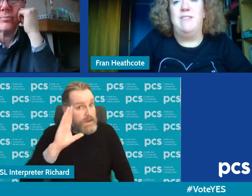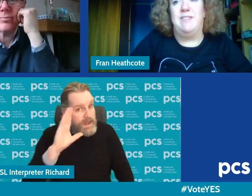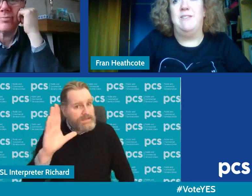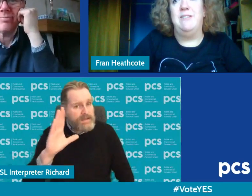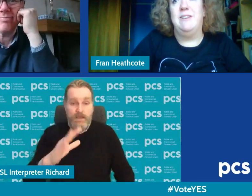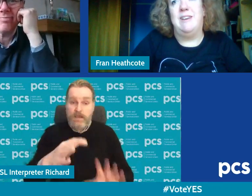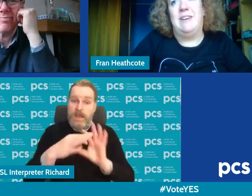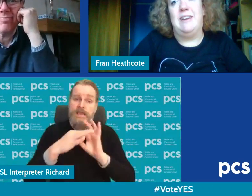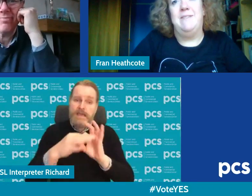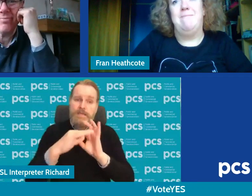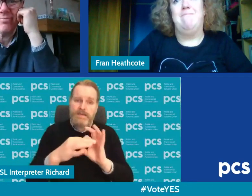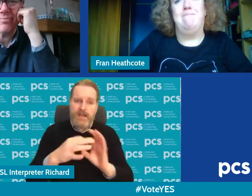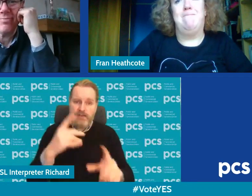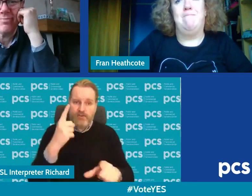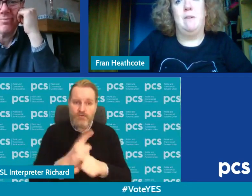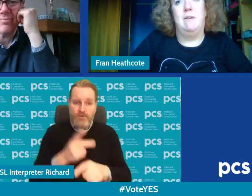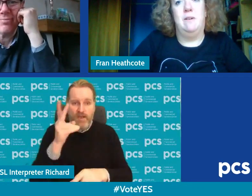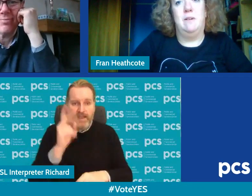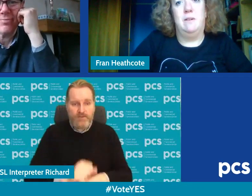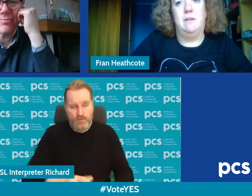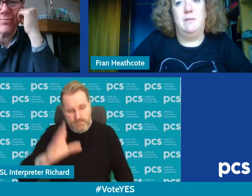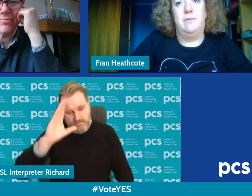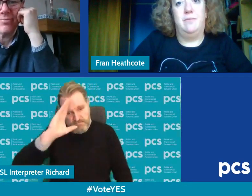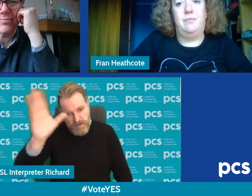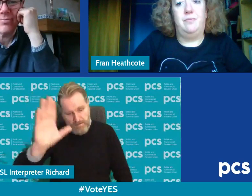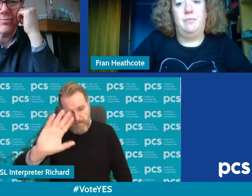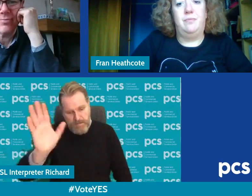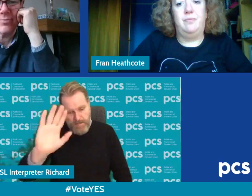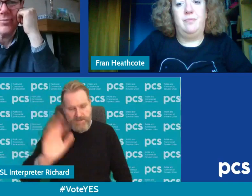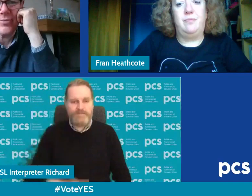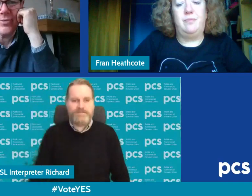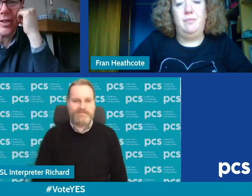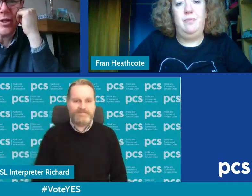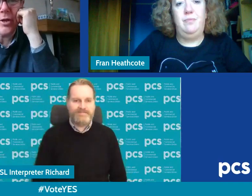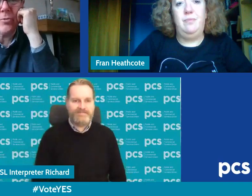all very soon. Take care. Thank you.